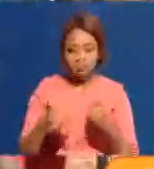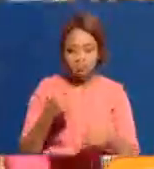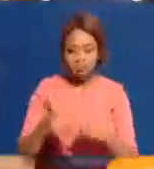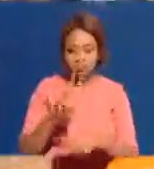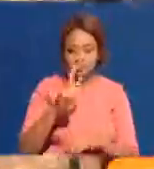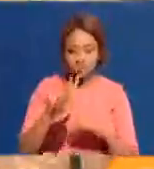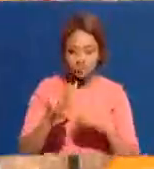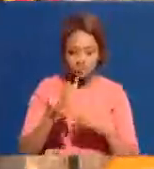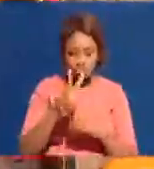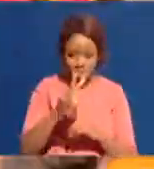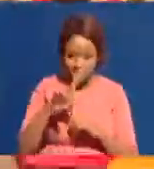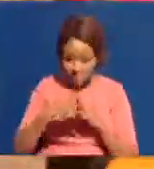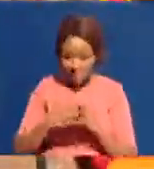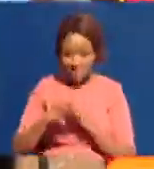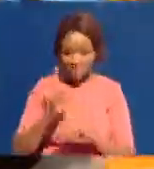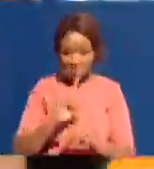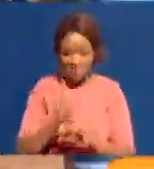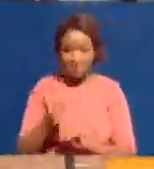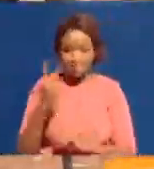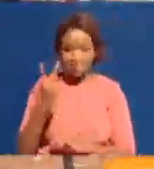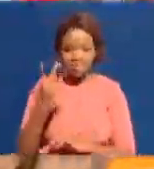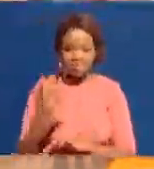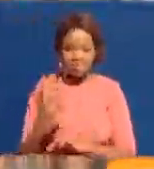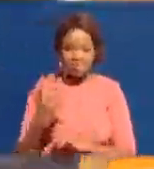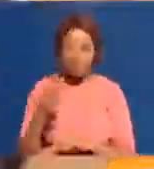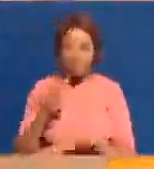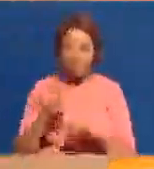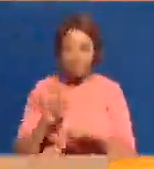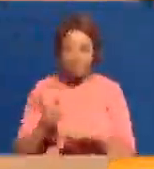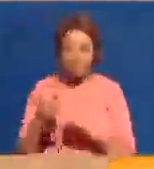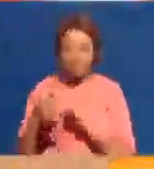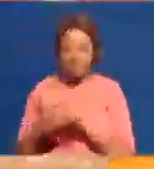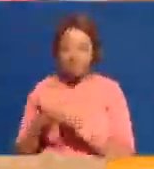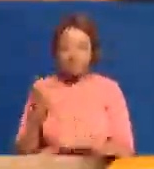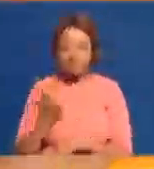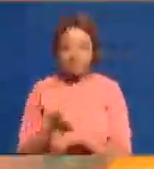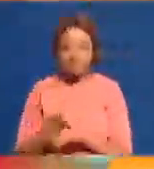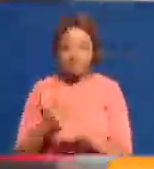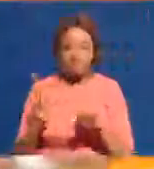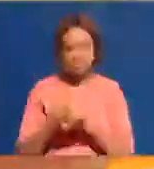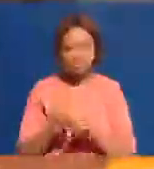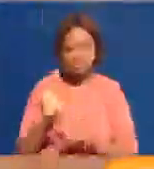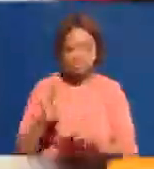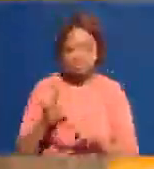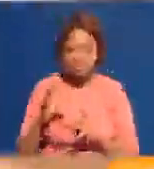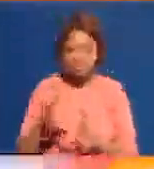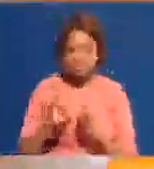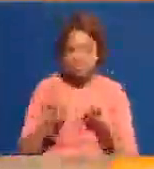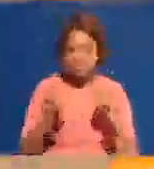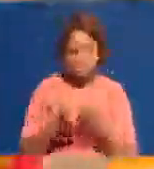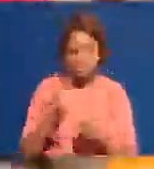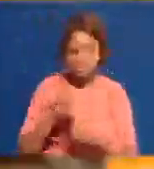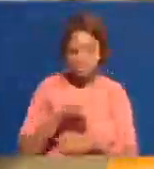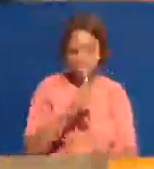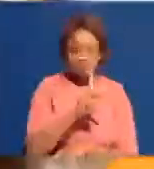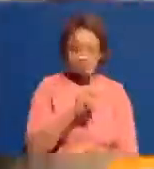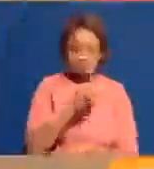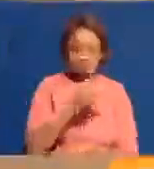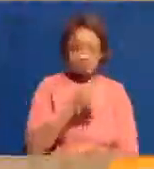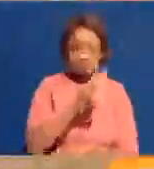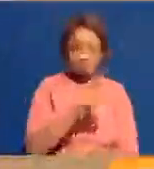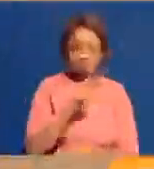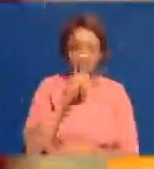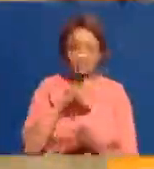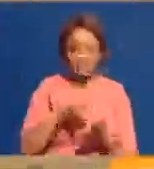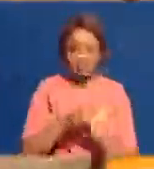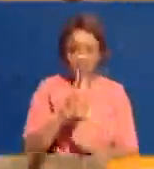29 minutes, 24.5 seconds. Kandia was pushed to the limit by the team from Kahawa, who finished second and